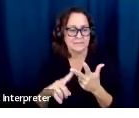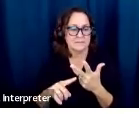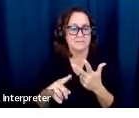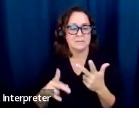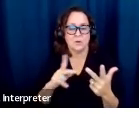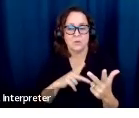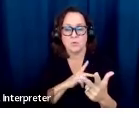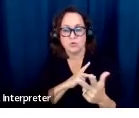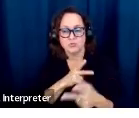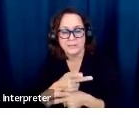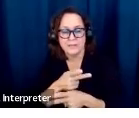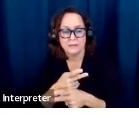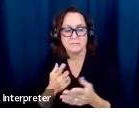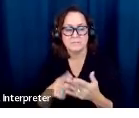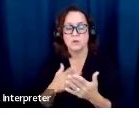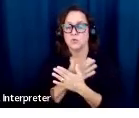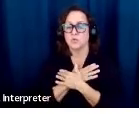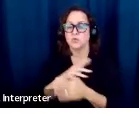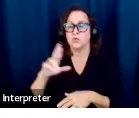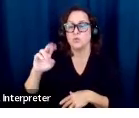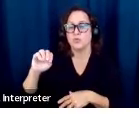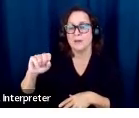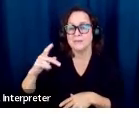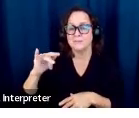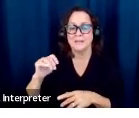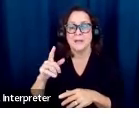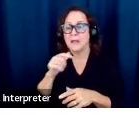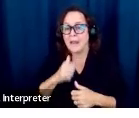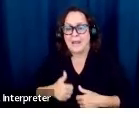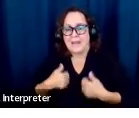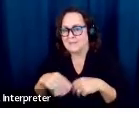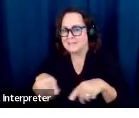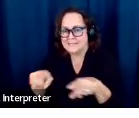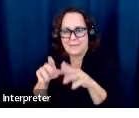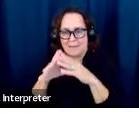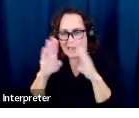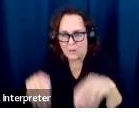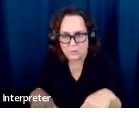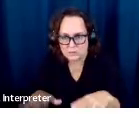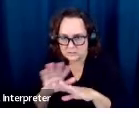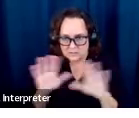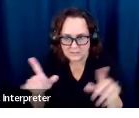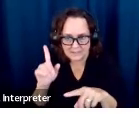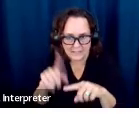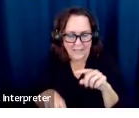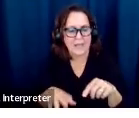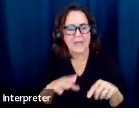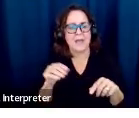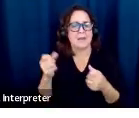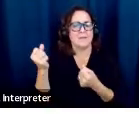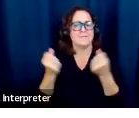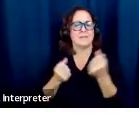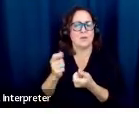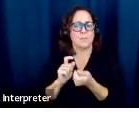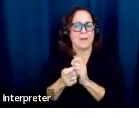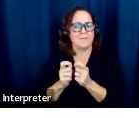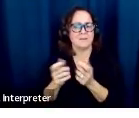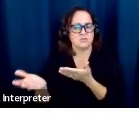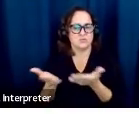services, respite, so long as they don't live in the same home as the participant, and vehicle modification services.